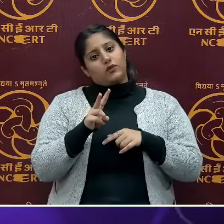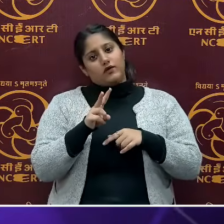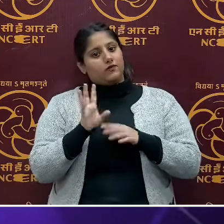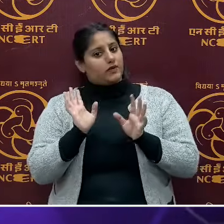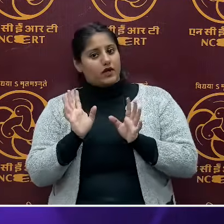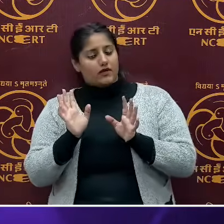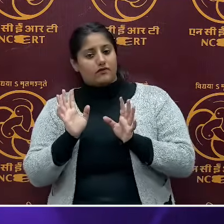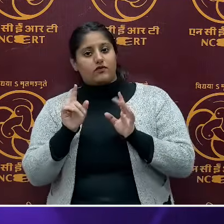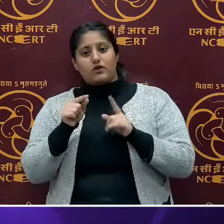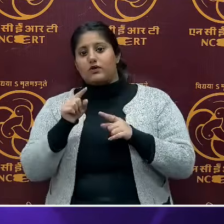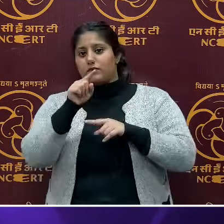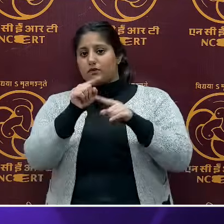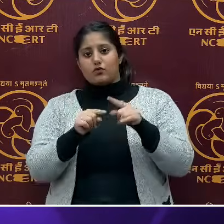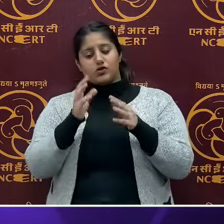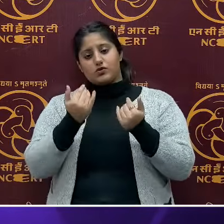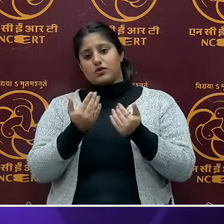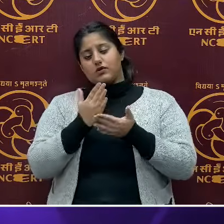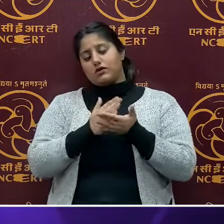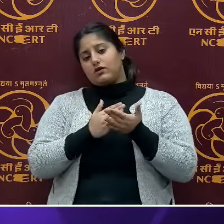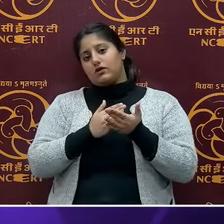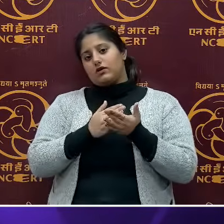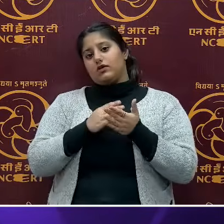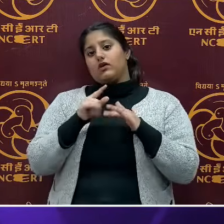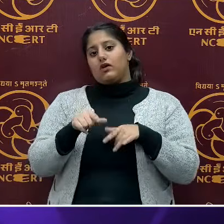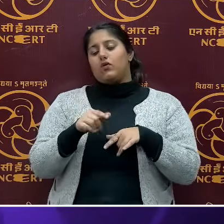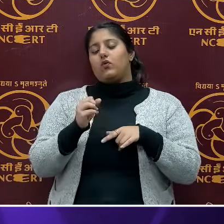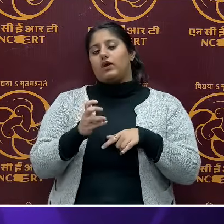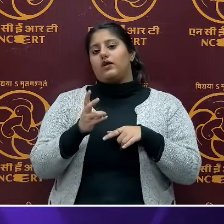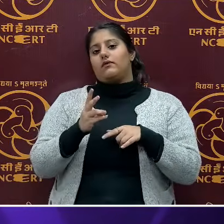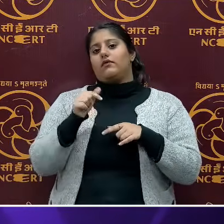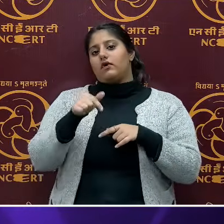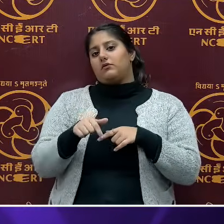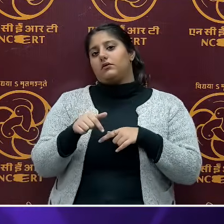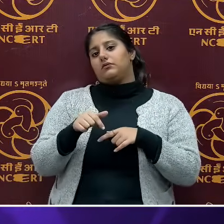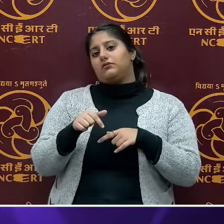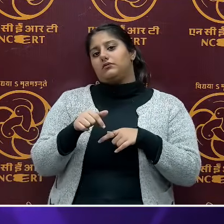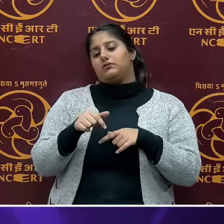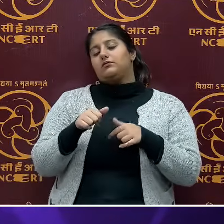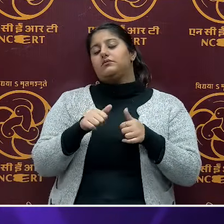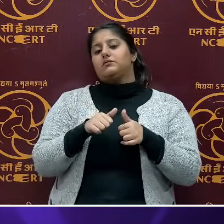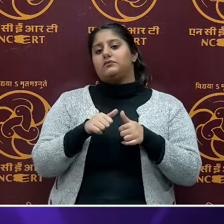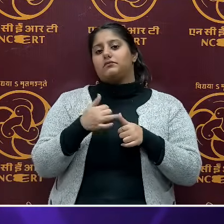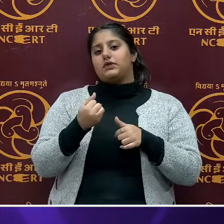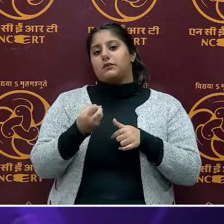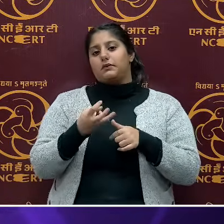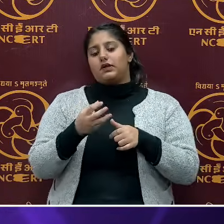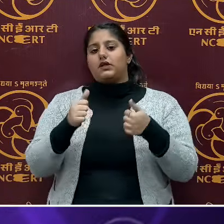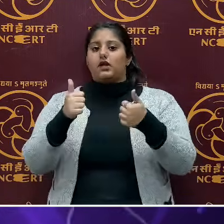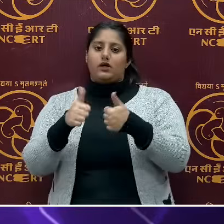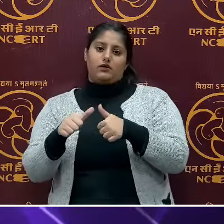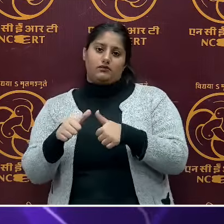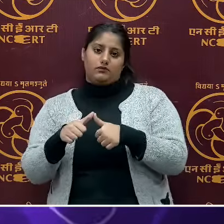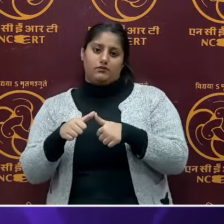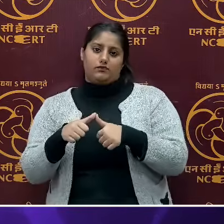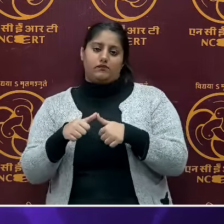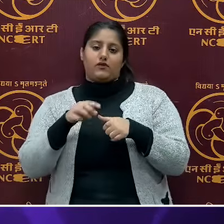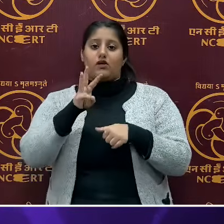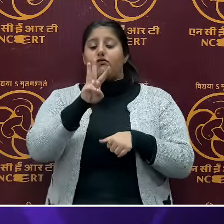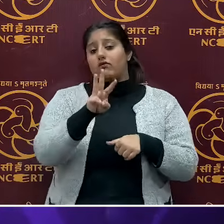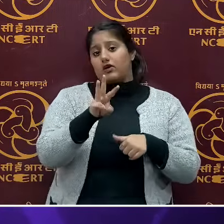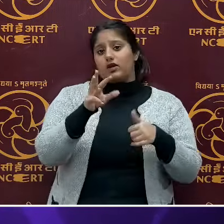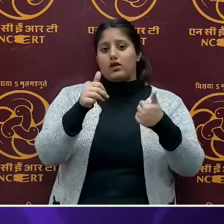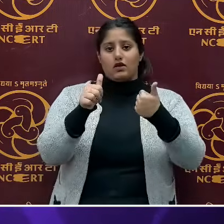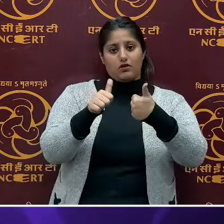something which is proportional to this. Let that number be A. Okay. Fine. So